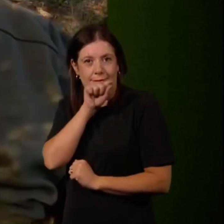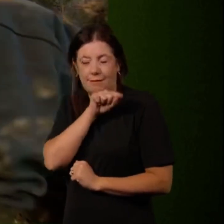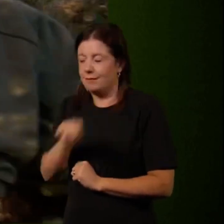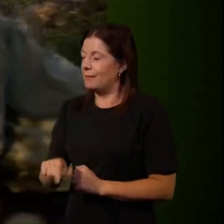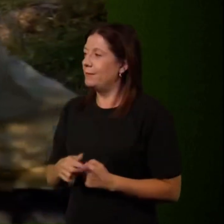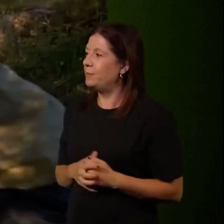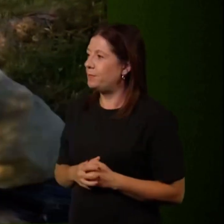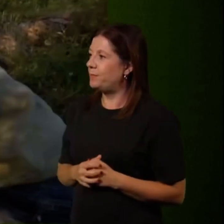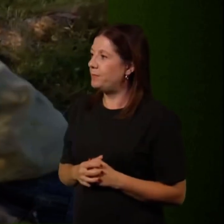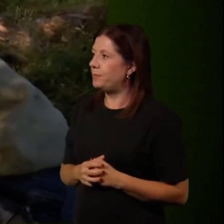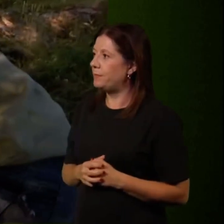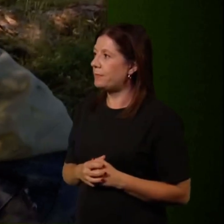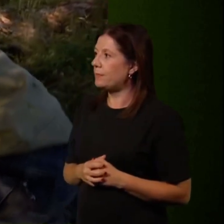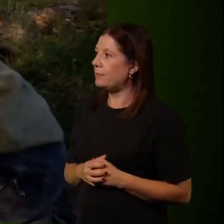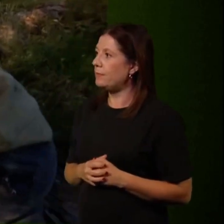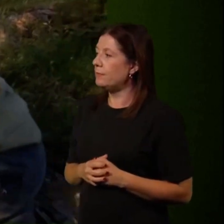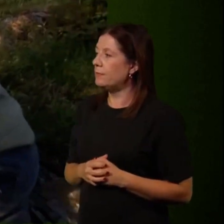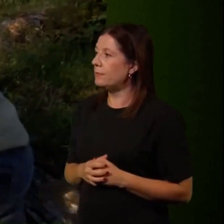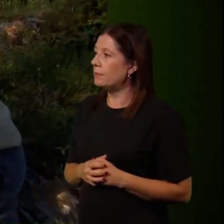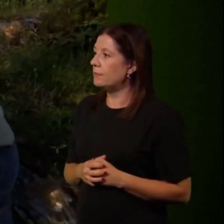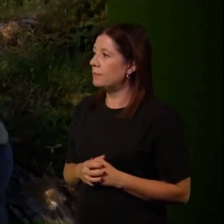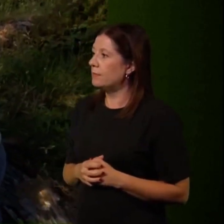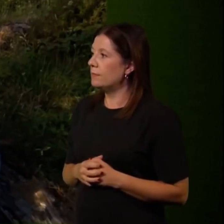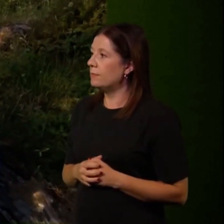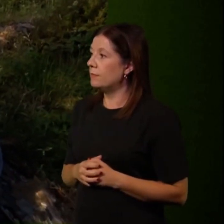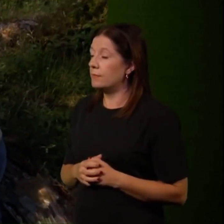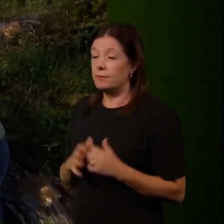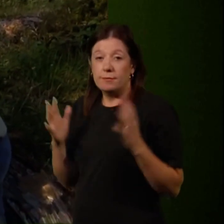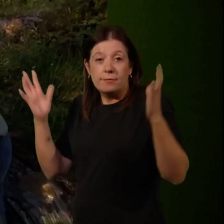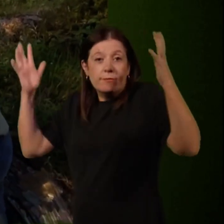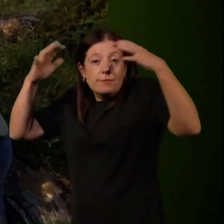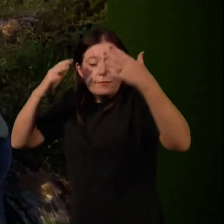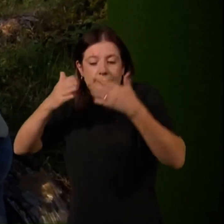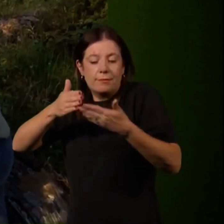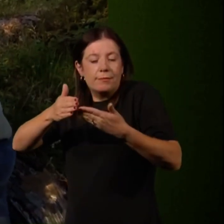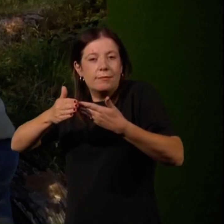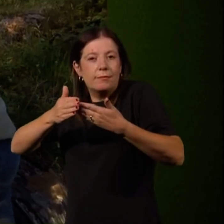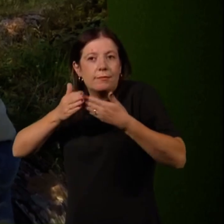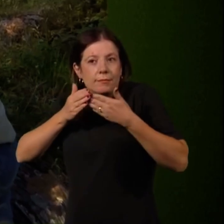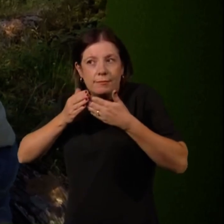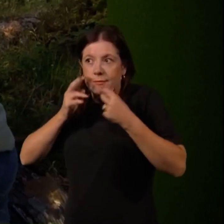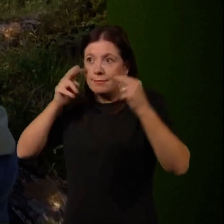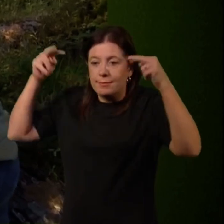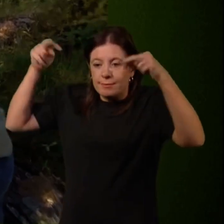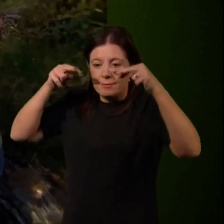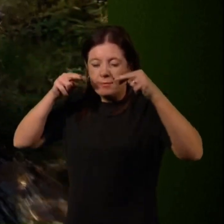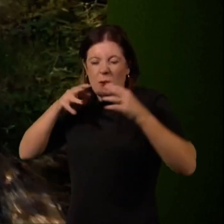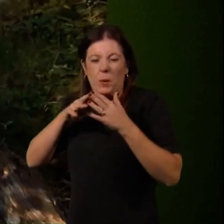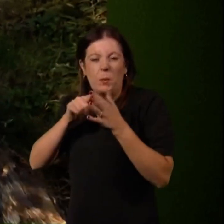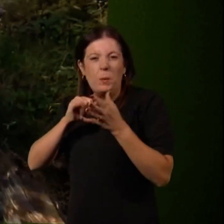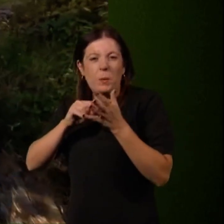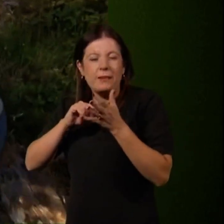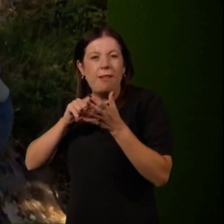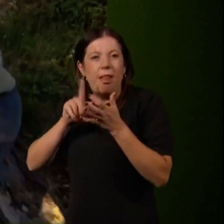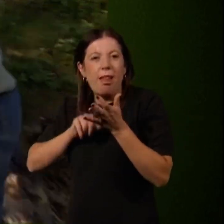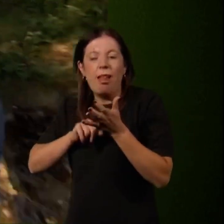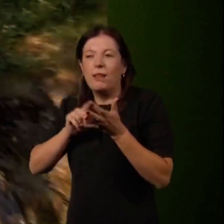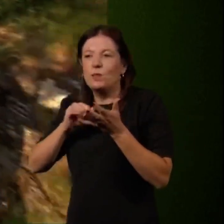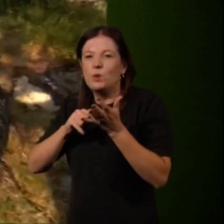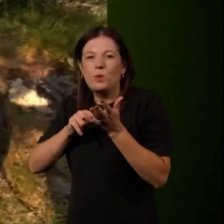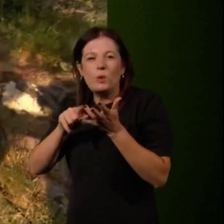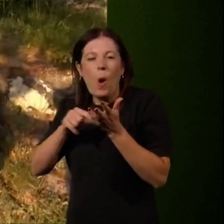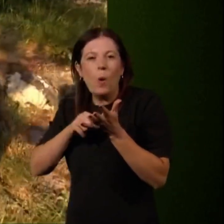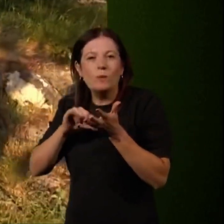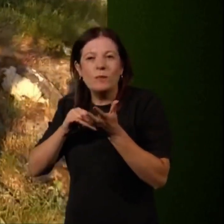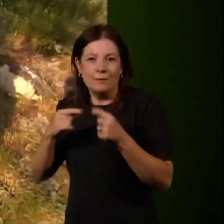possibly. Now, in that sort of location, they're going to feel very sheltered, very protected from predators, from weasels, from stoats, but also